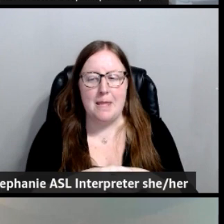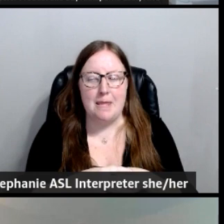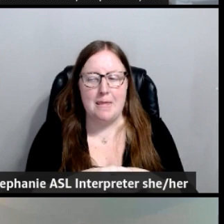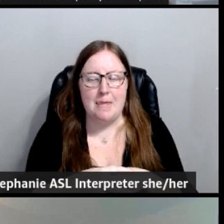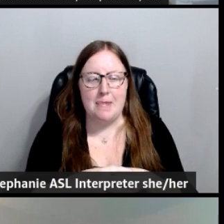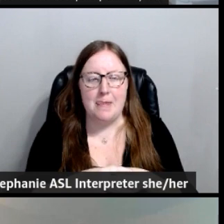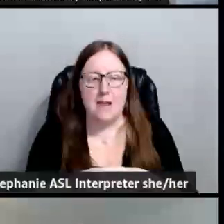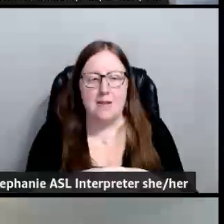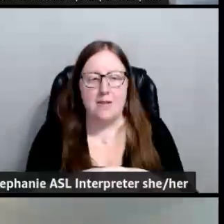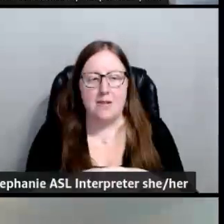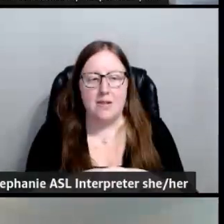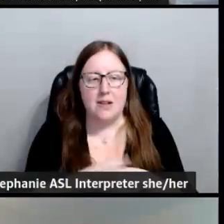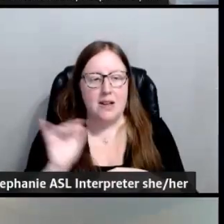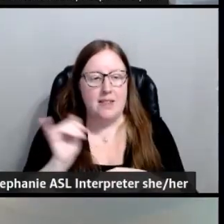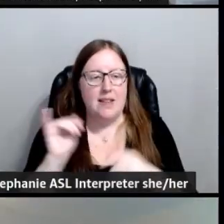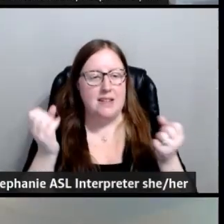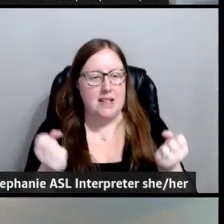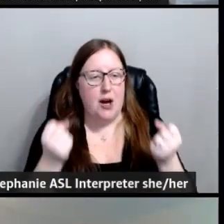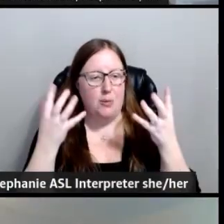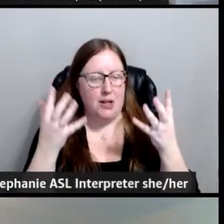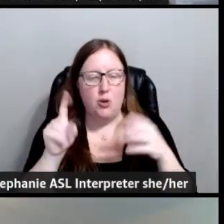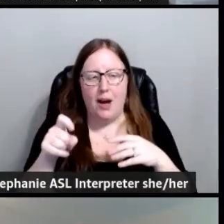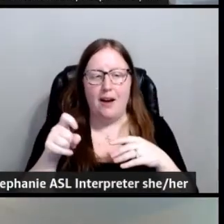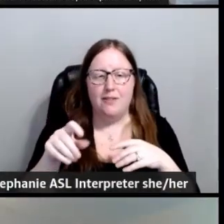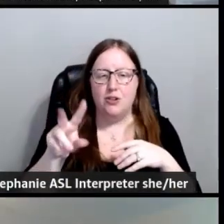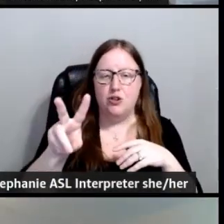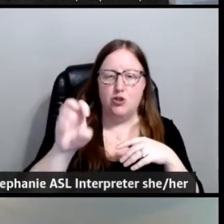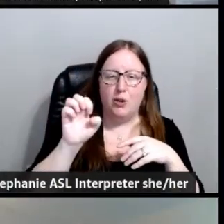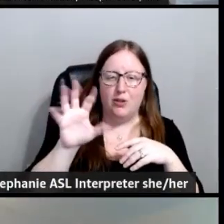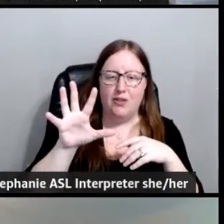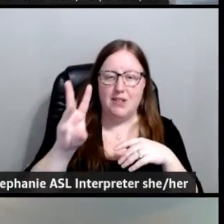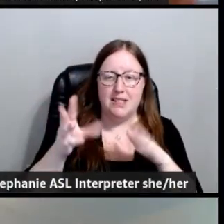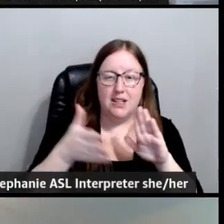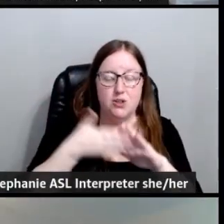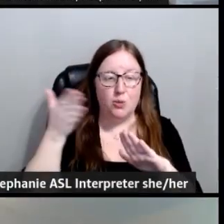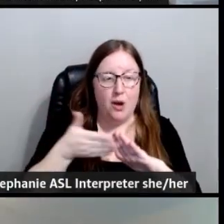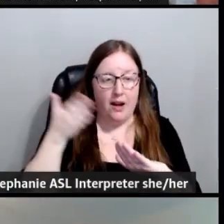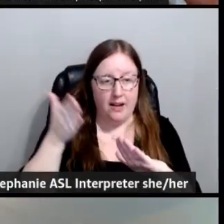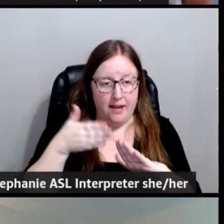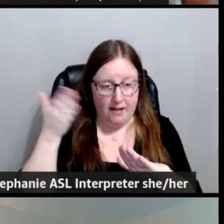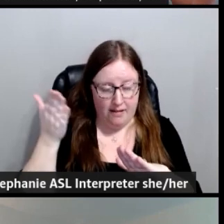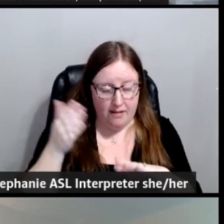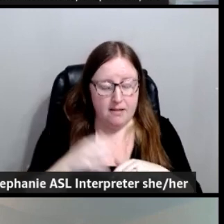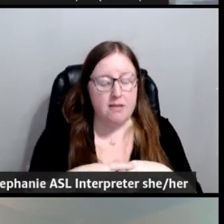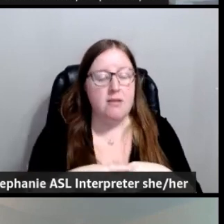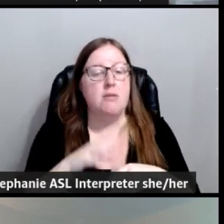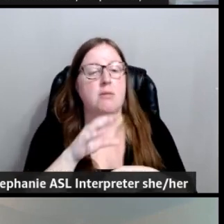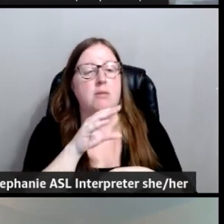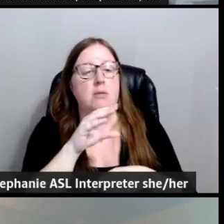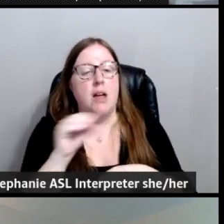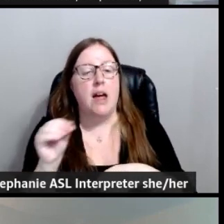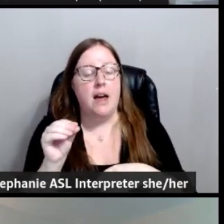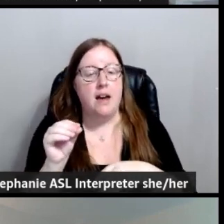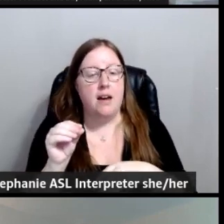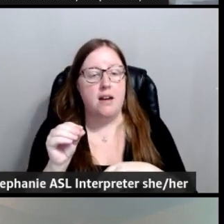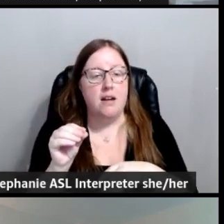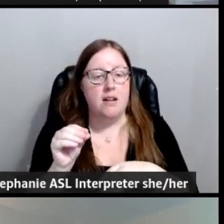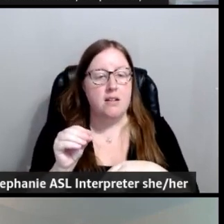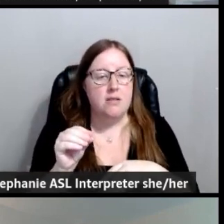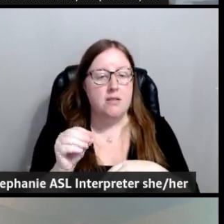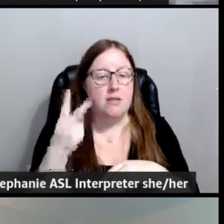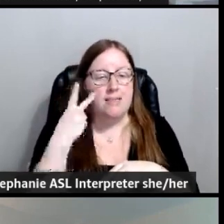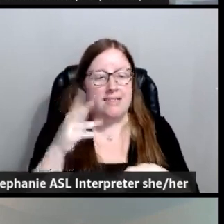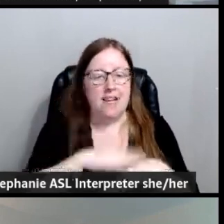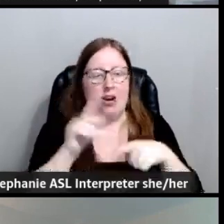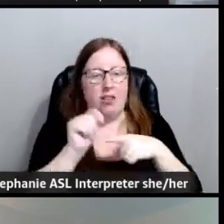How many? This is how many you have. 256 of those running in concert, and hammering on training